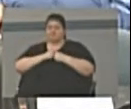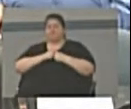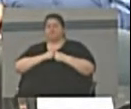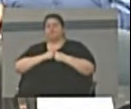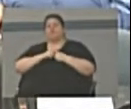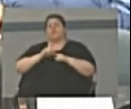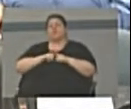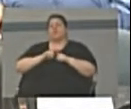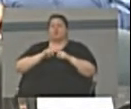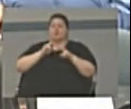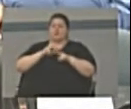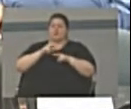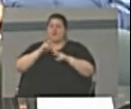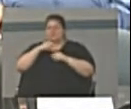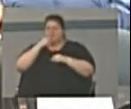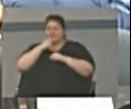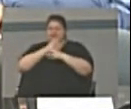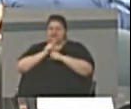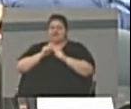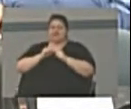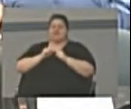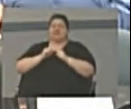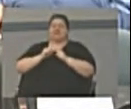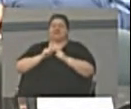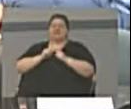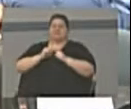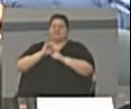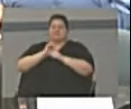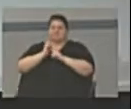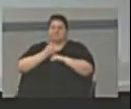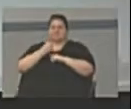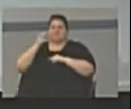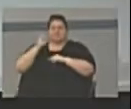safety, historic preservation, as well as cultural arts.